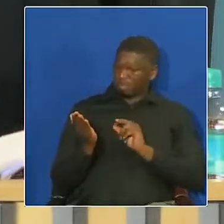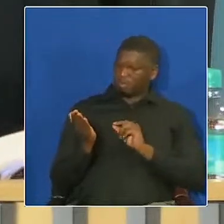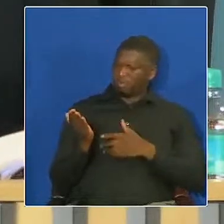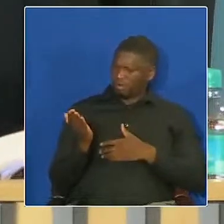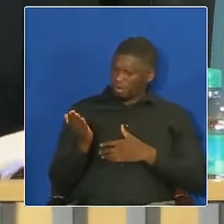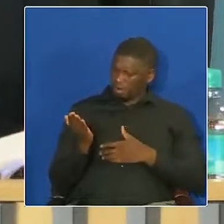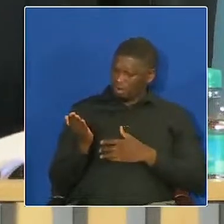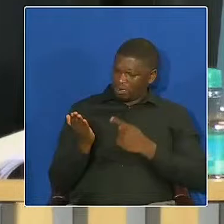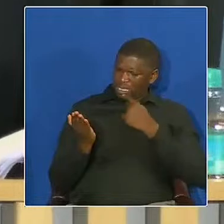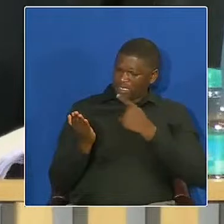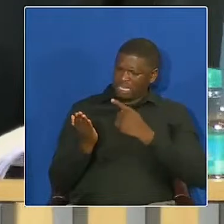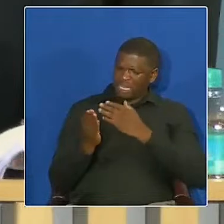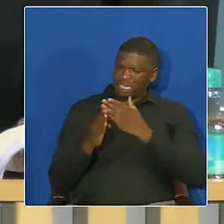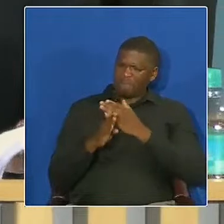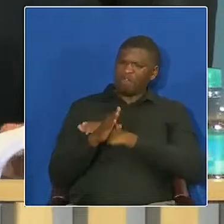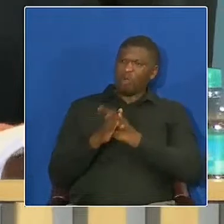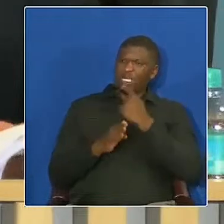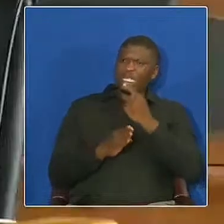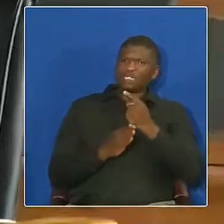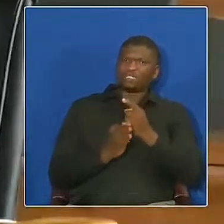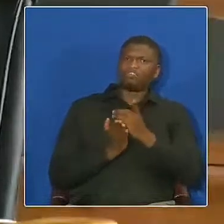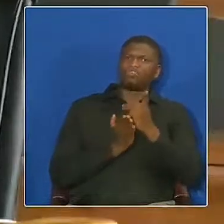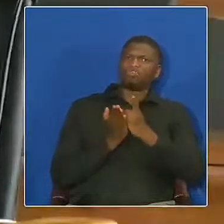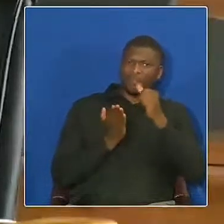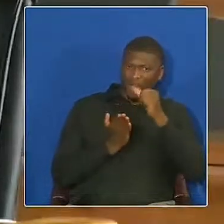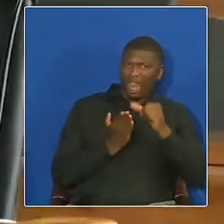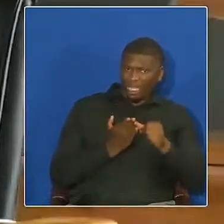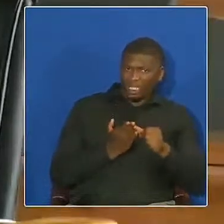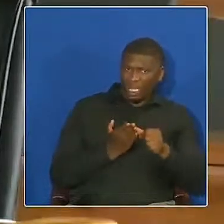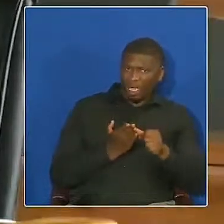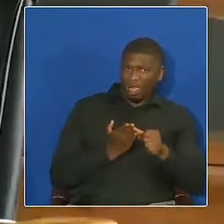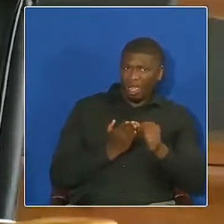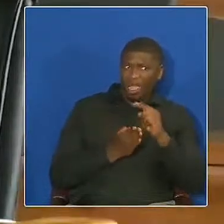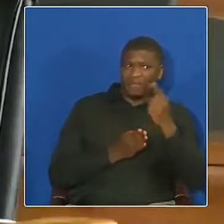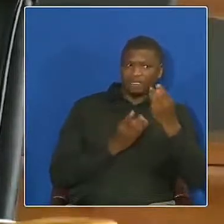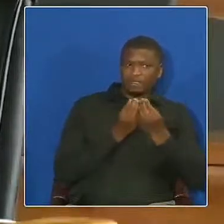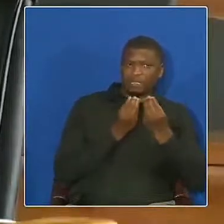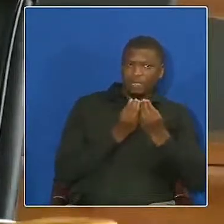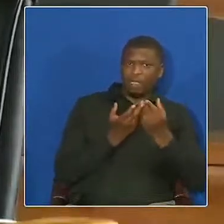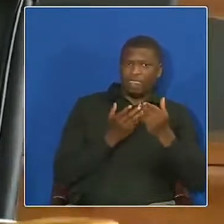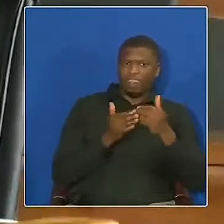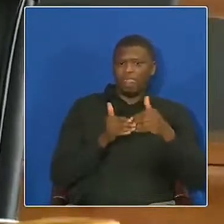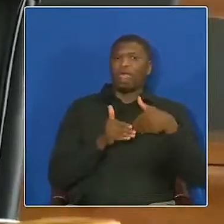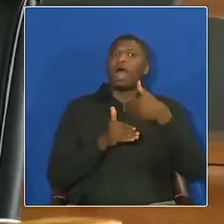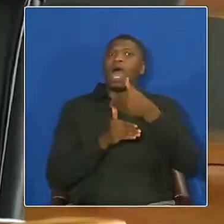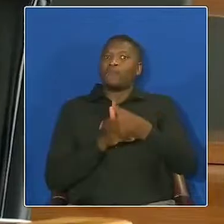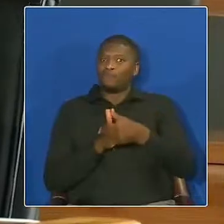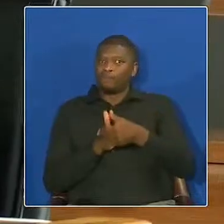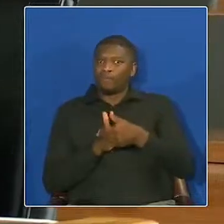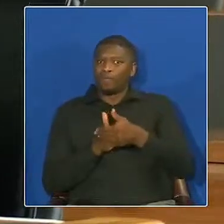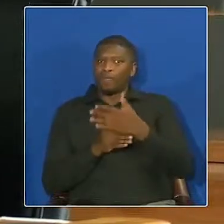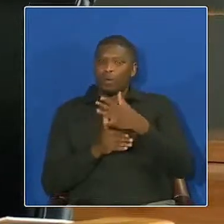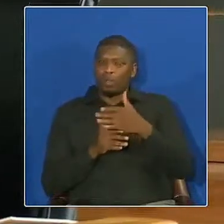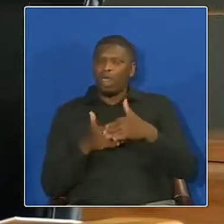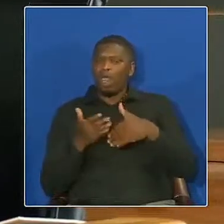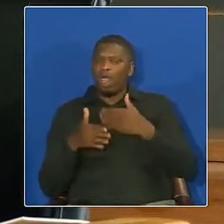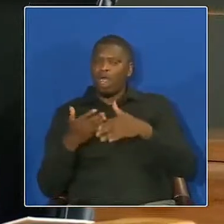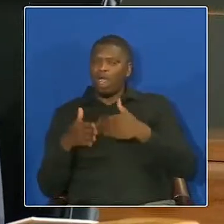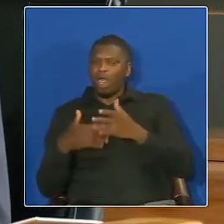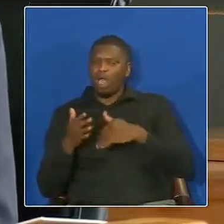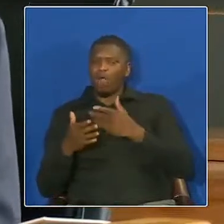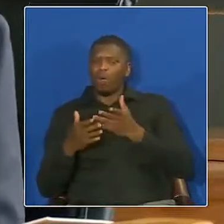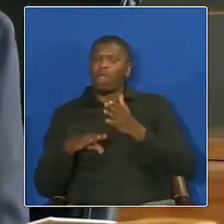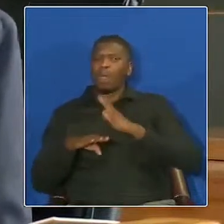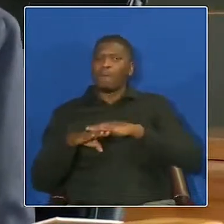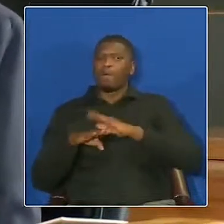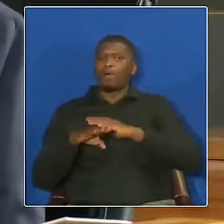So firstly, it says draft letter in the attachment. So that's the first thing. And then I think we'll also becomes clearer when we go to